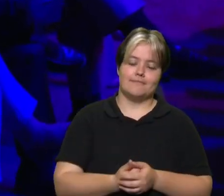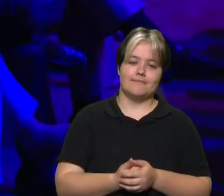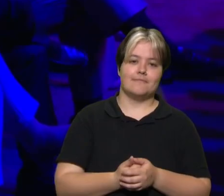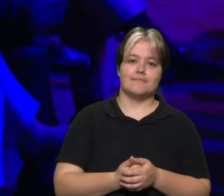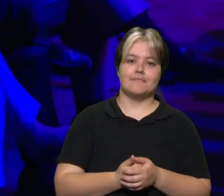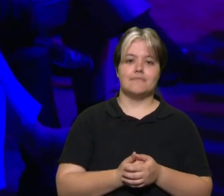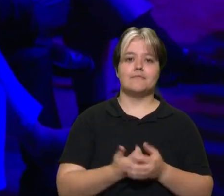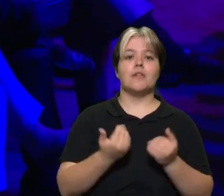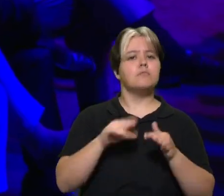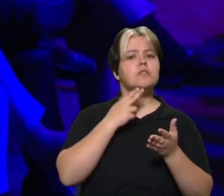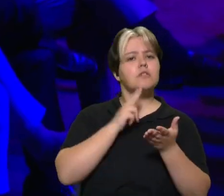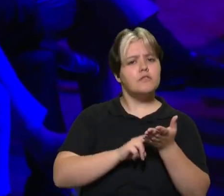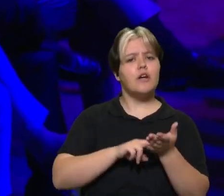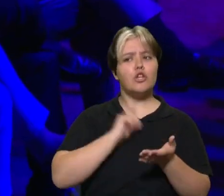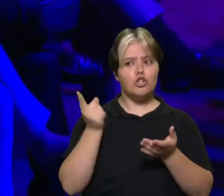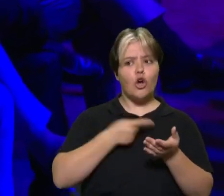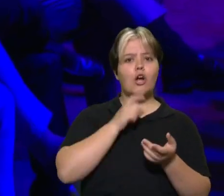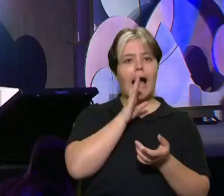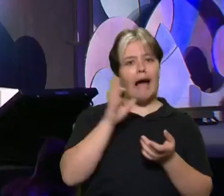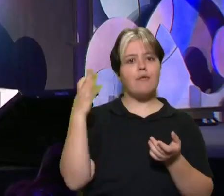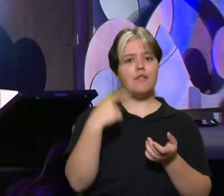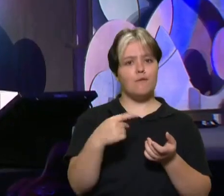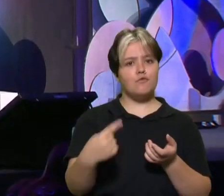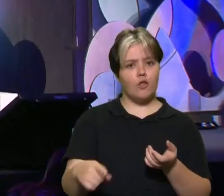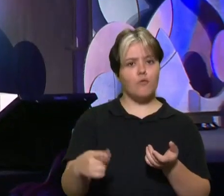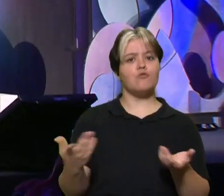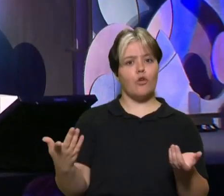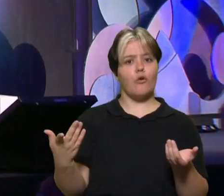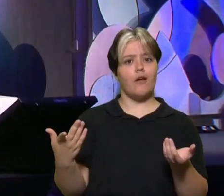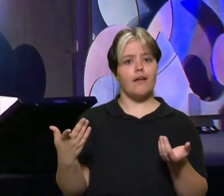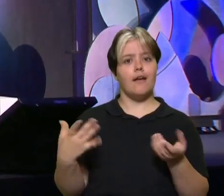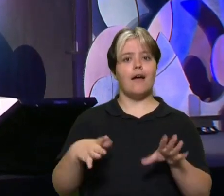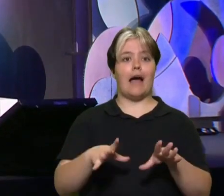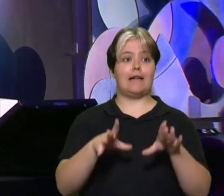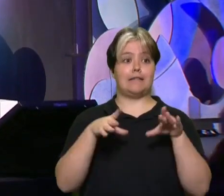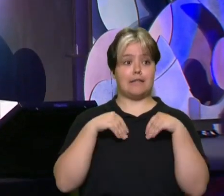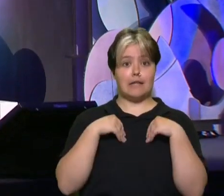interesting. Indeed, we used to